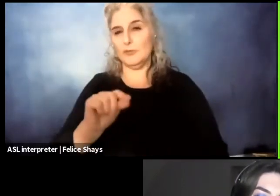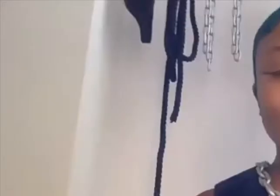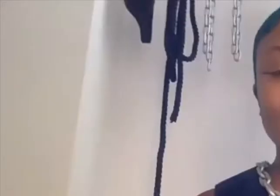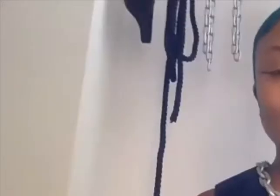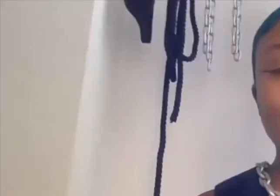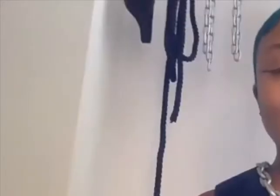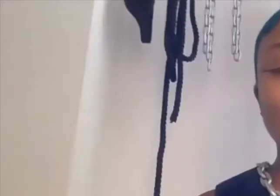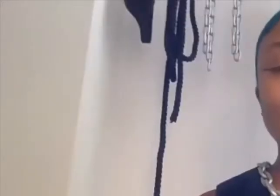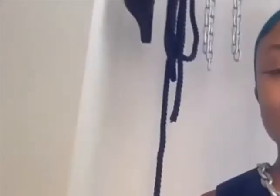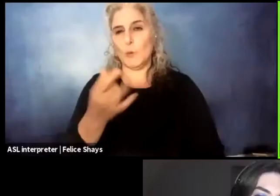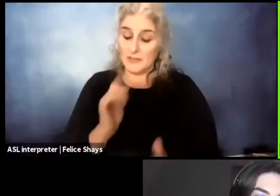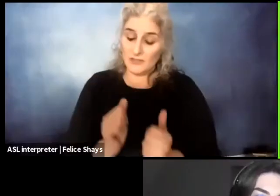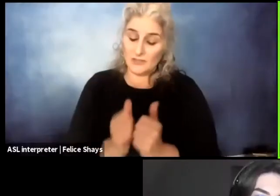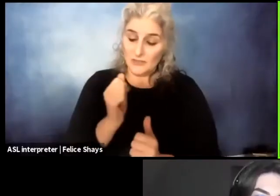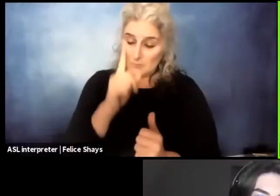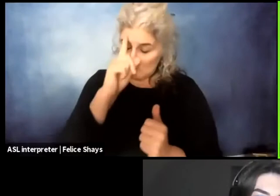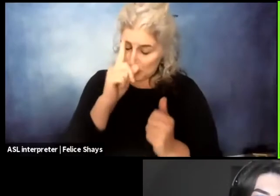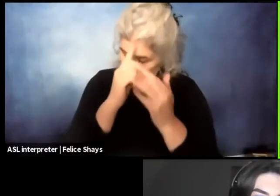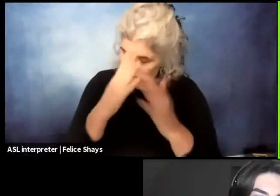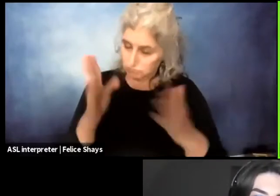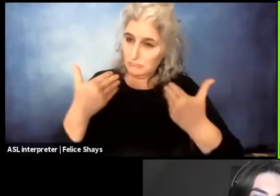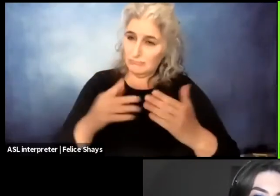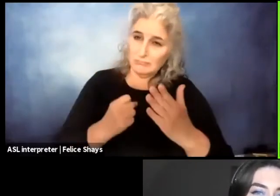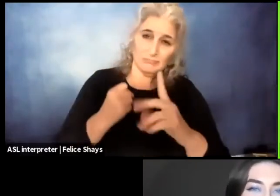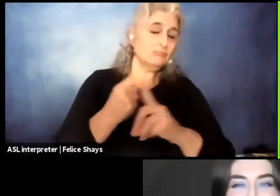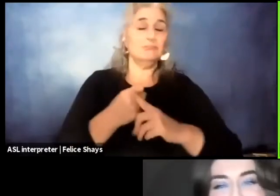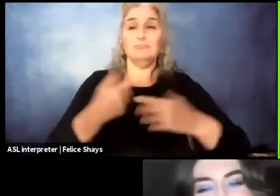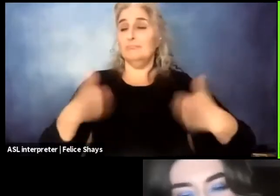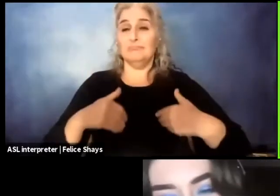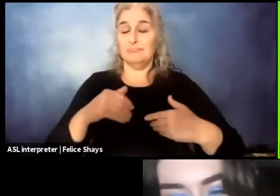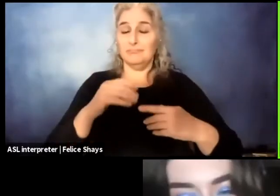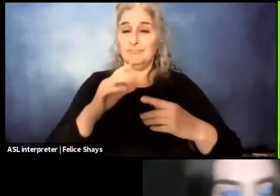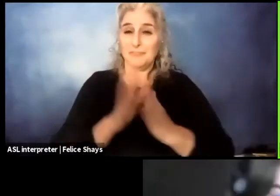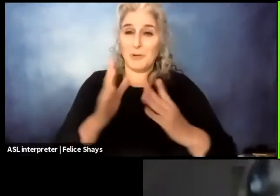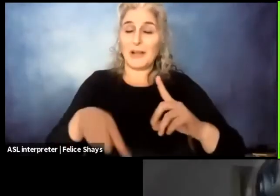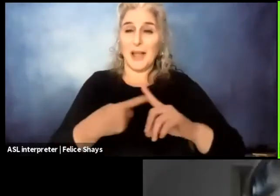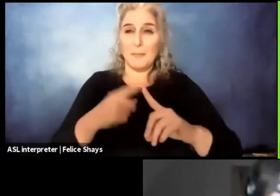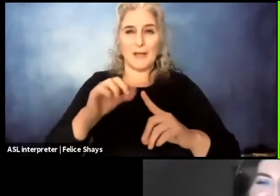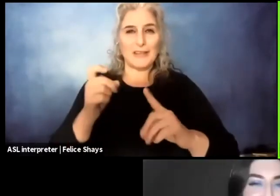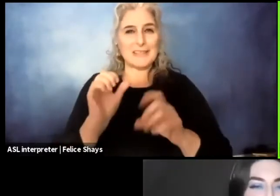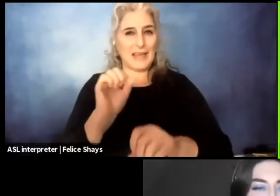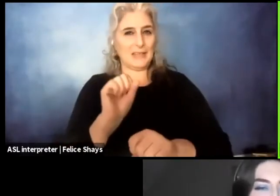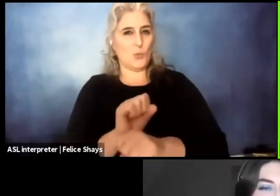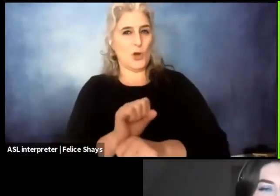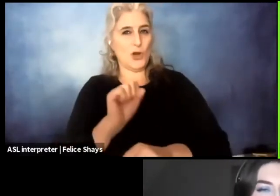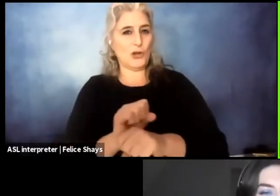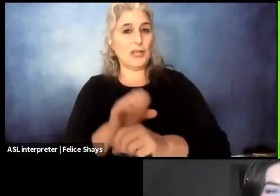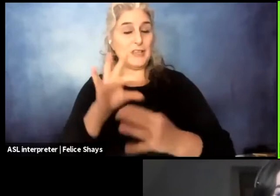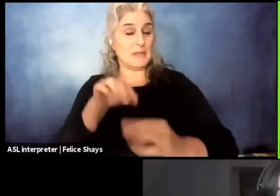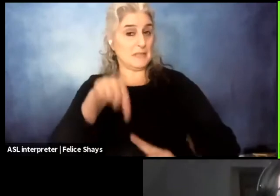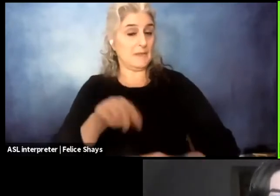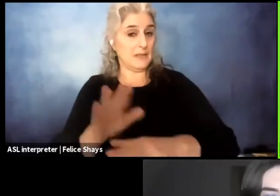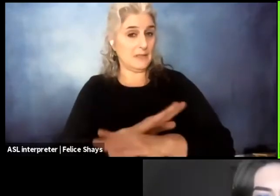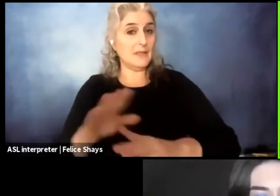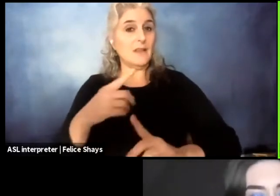most progressive text I have yet to read on sex work, specifically in the industry and also connecting that to